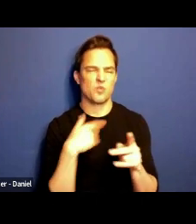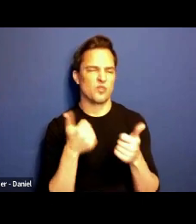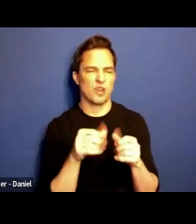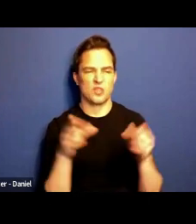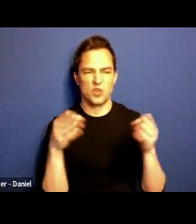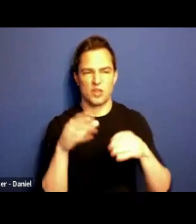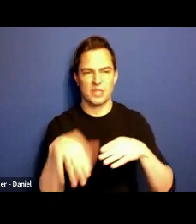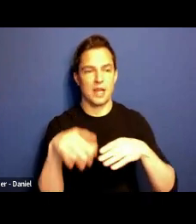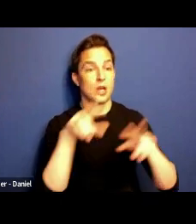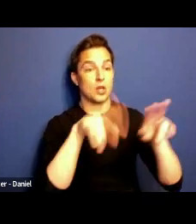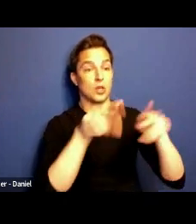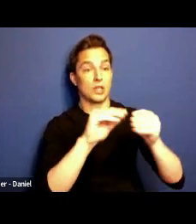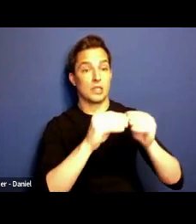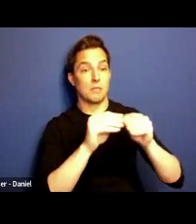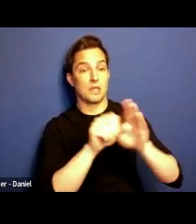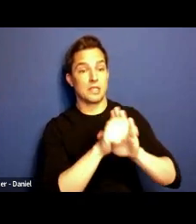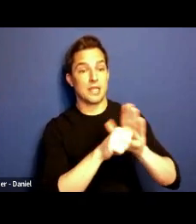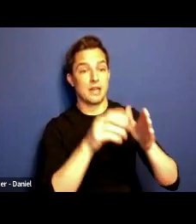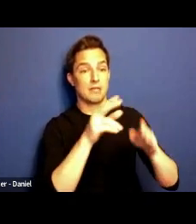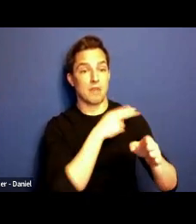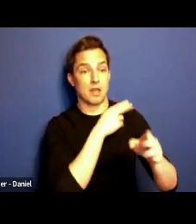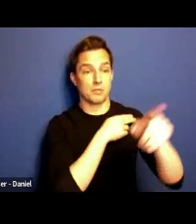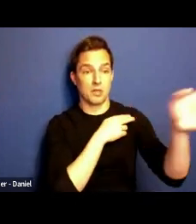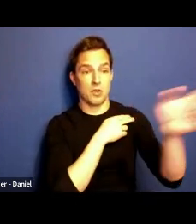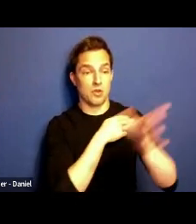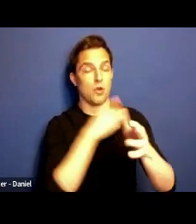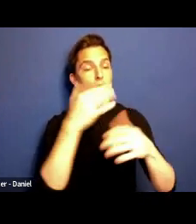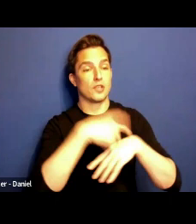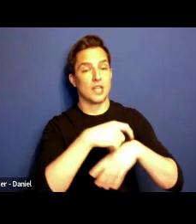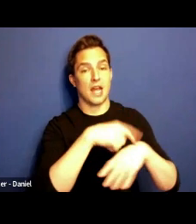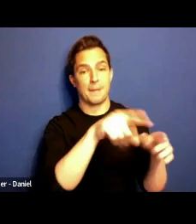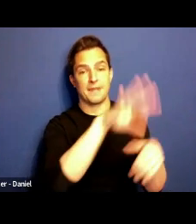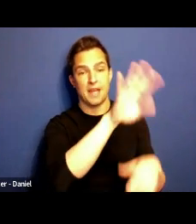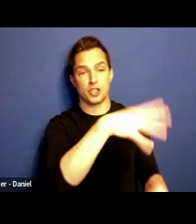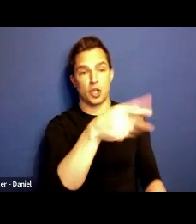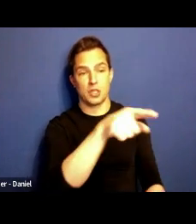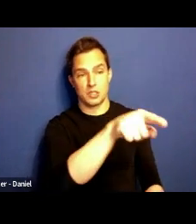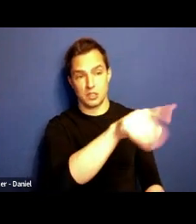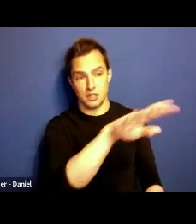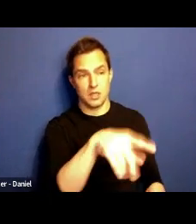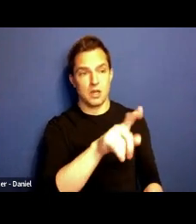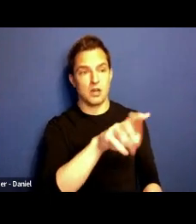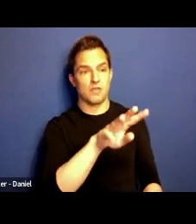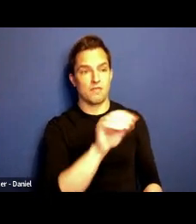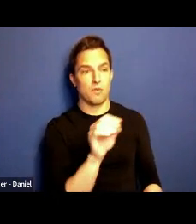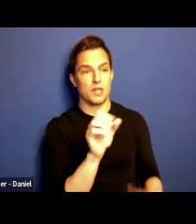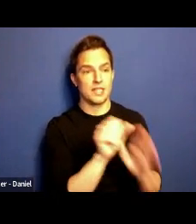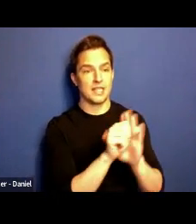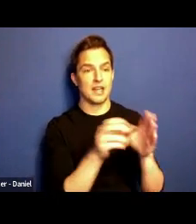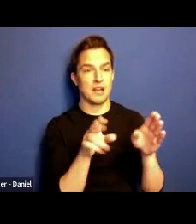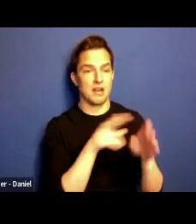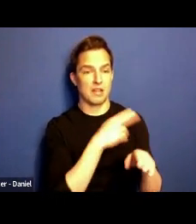the number of state hospitals over time, we see that over 140 state hospitals have been